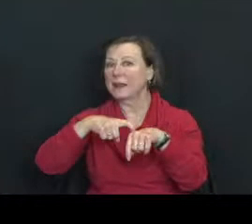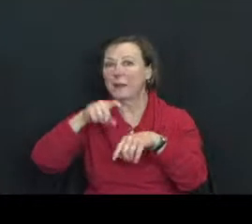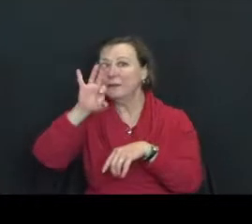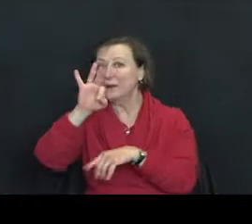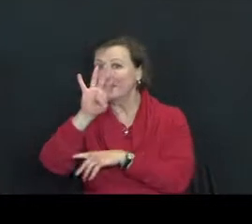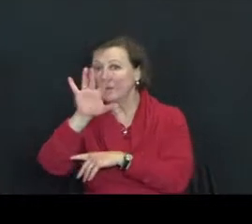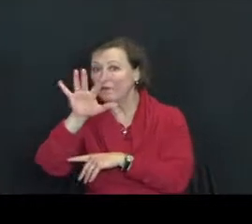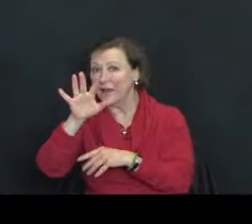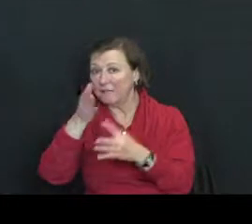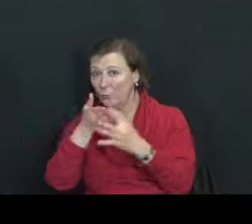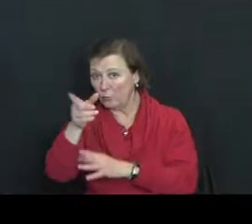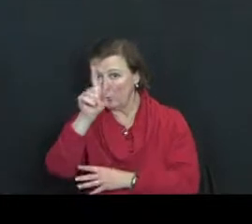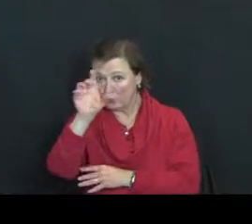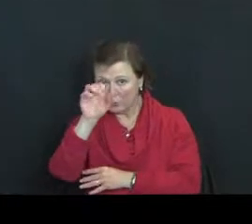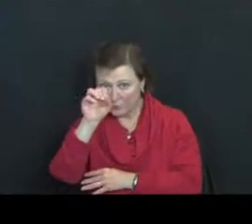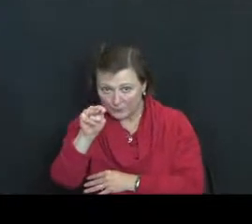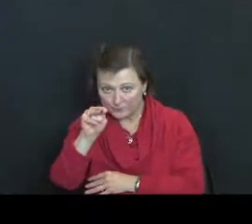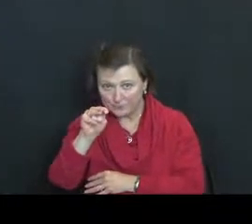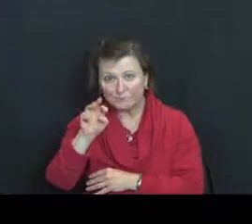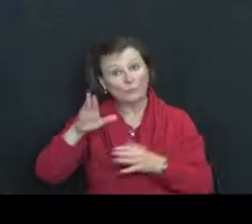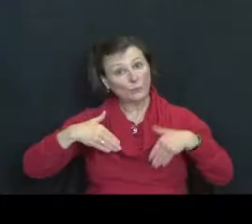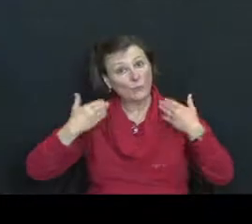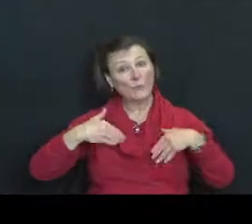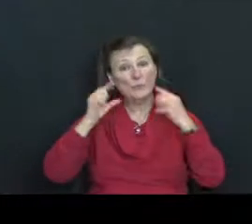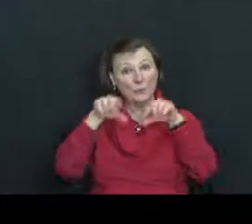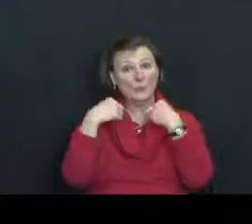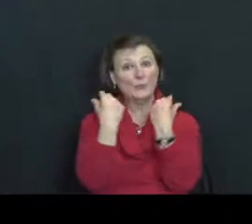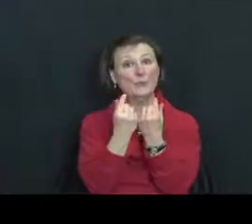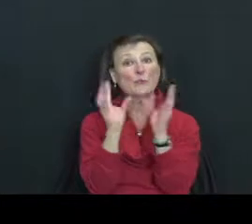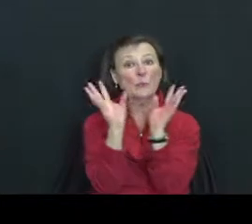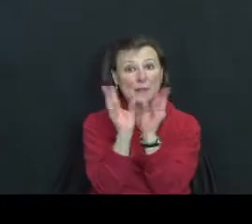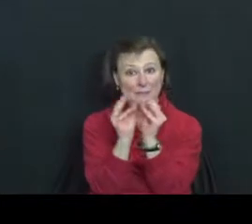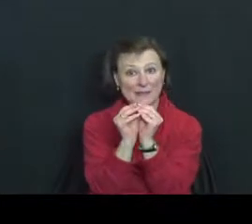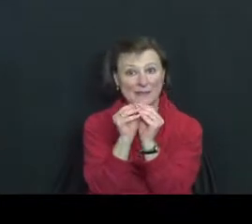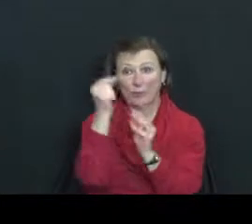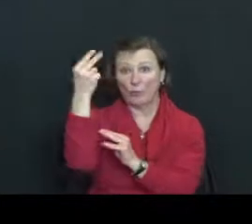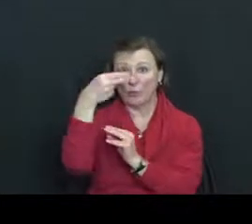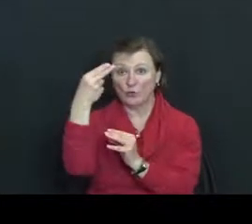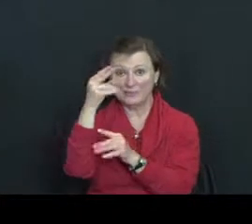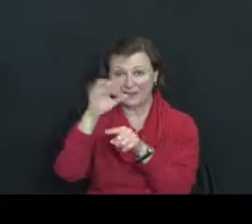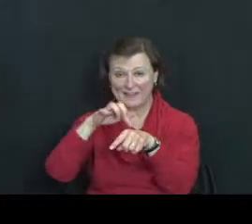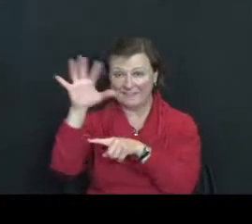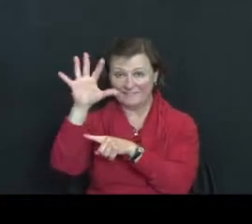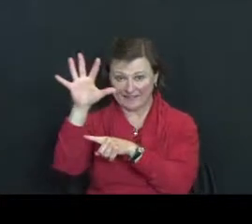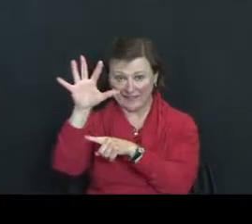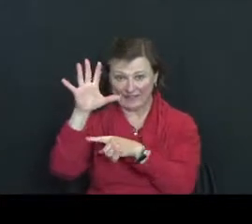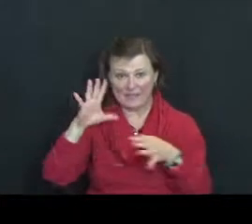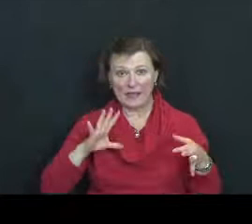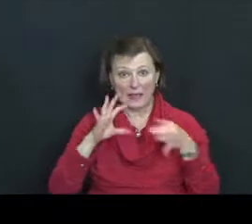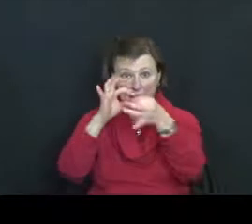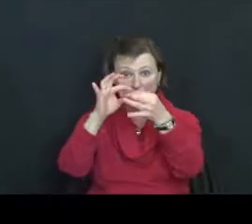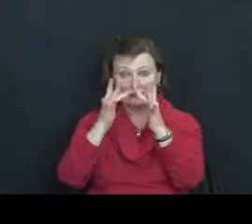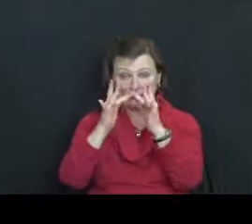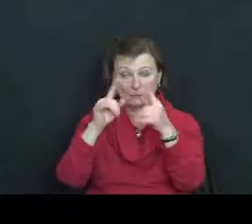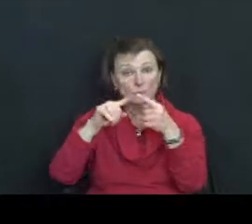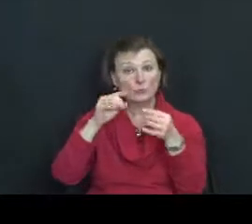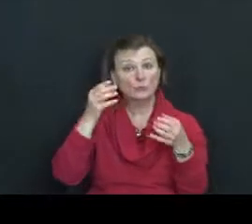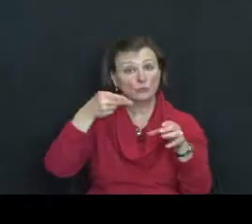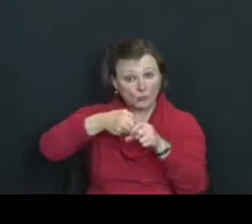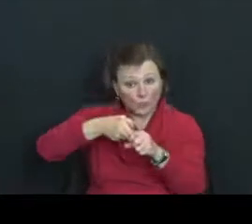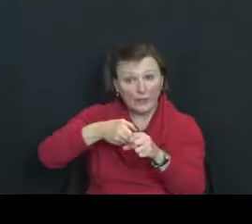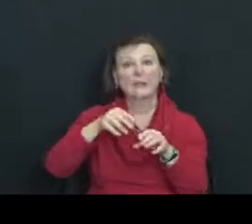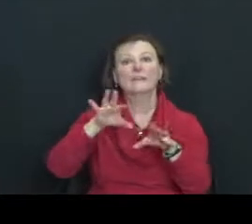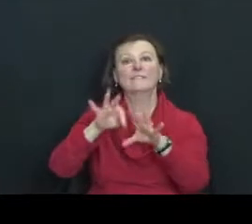via Zoom, or for the youth group meeting time on Thursdays at 5 p.m. The links to join these meetings may be found